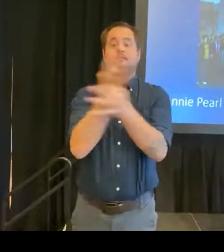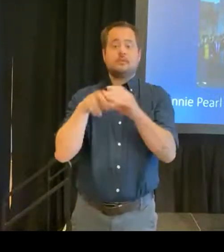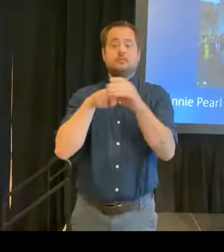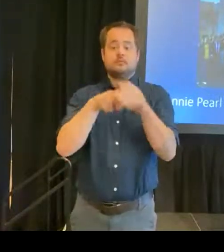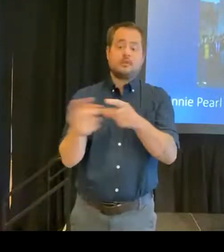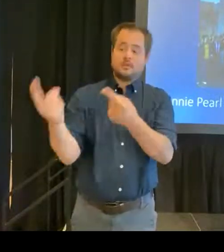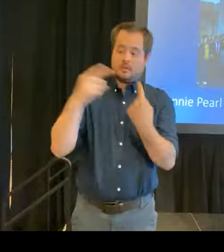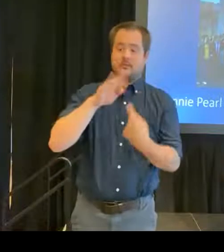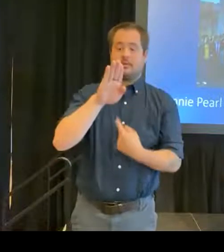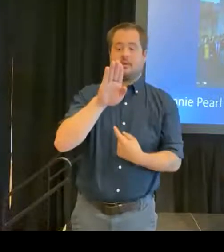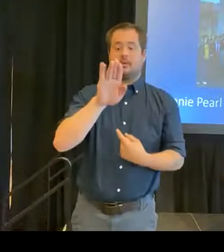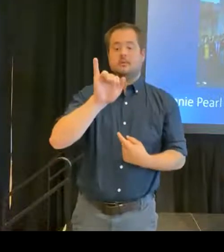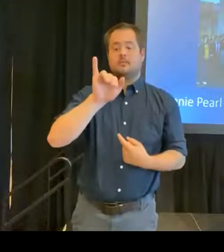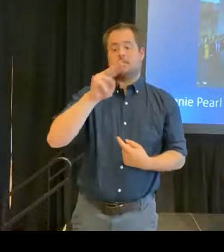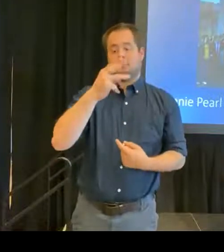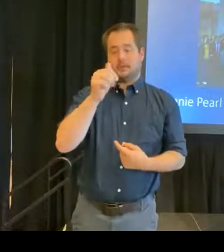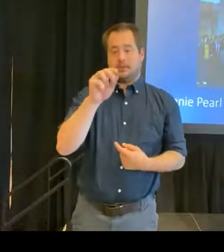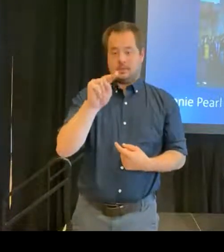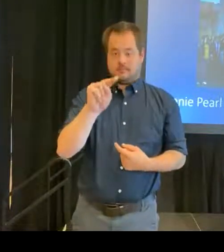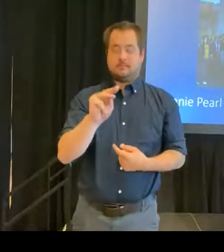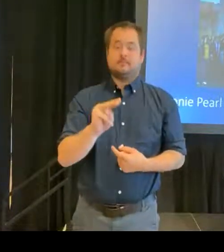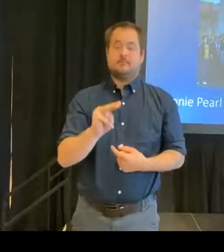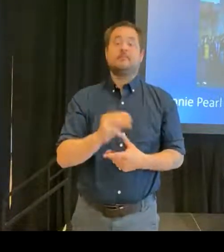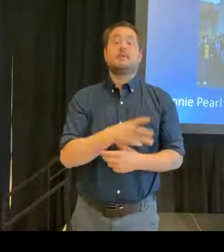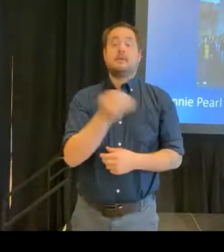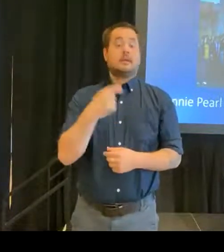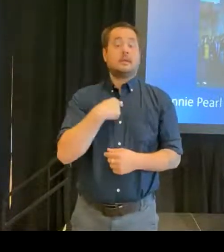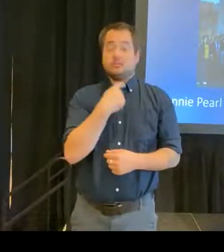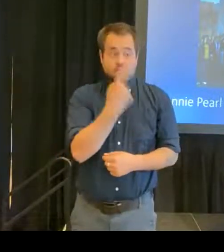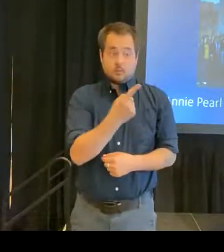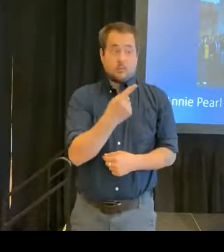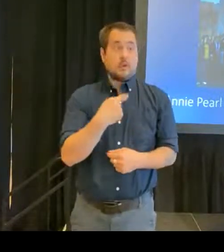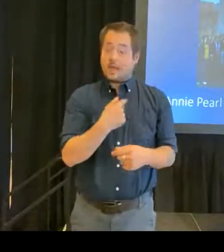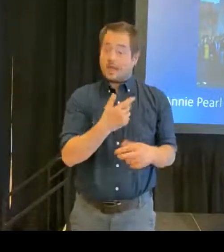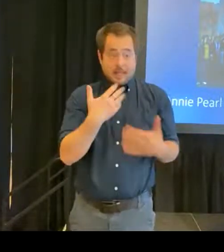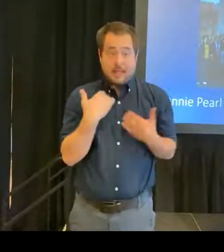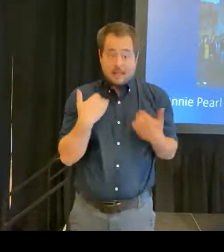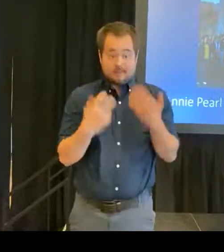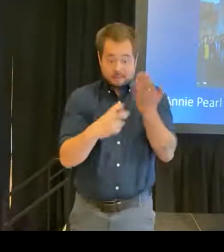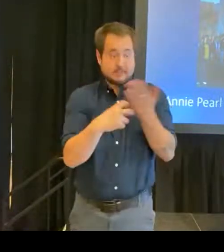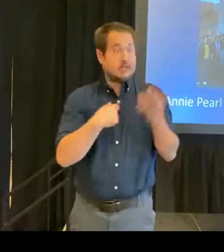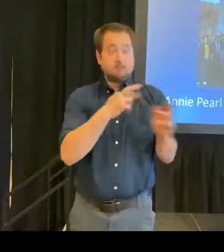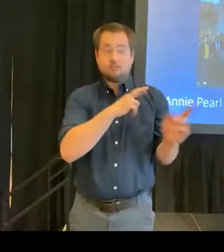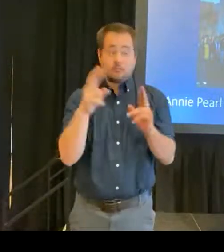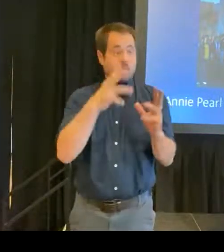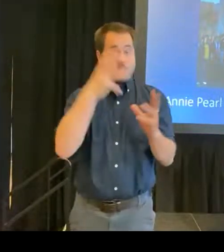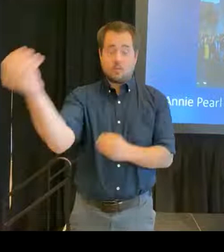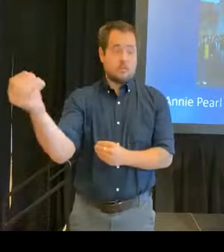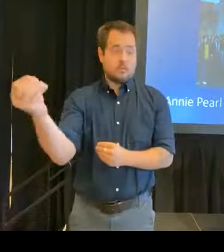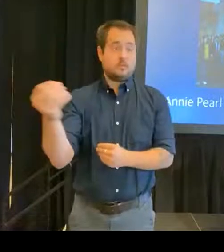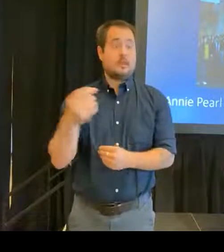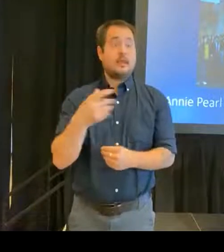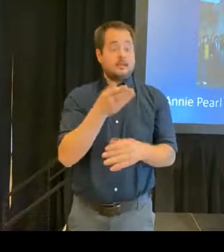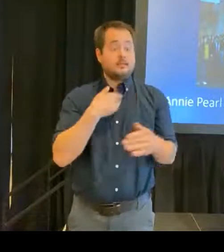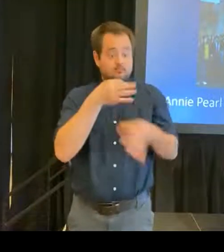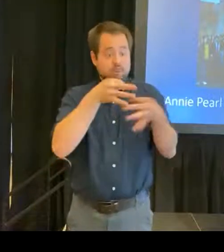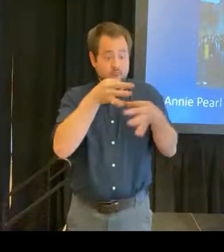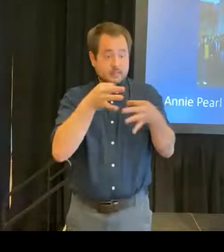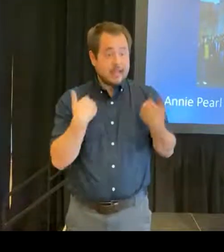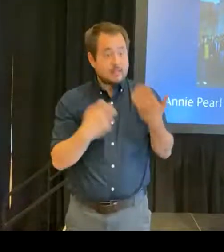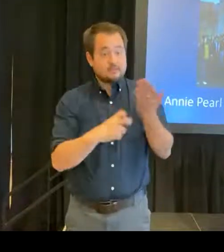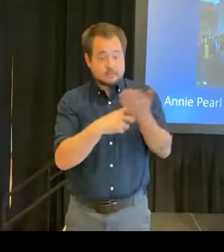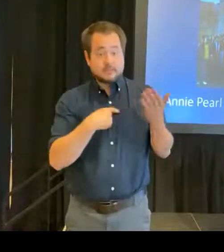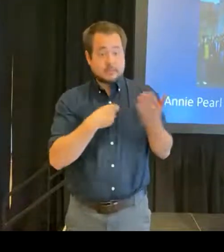And I told Wilson, I got my own ticket and I'm ready to go. And after I explained to him I had a ticket and I had